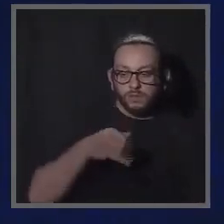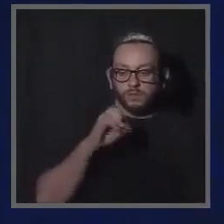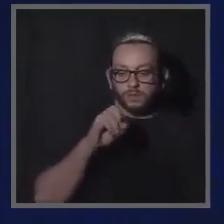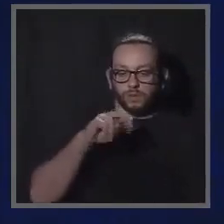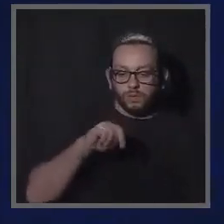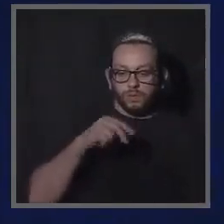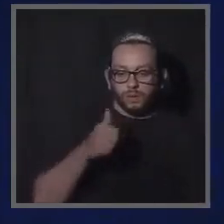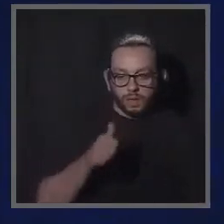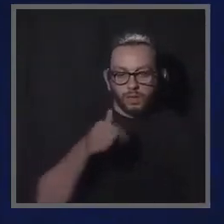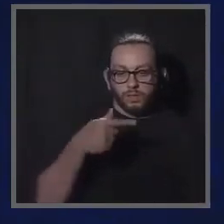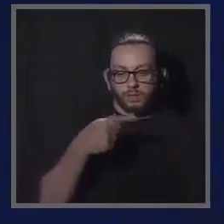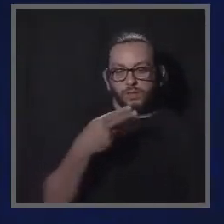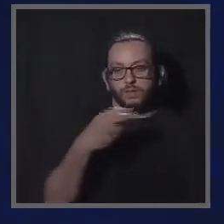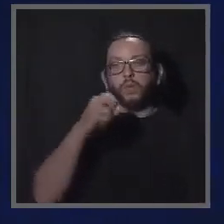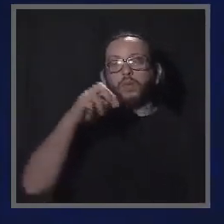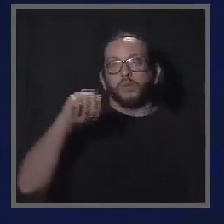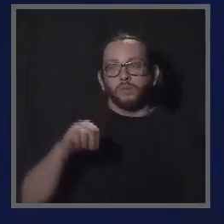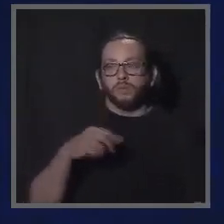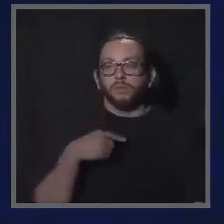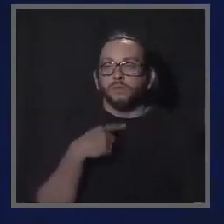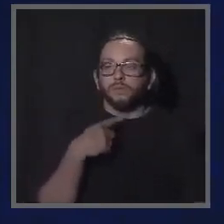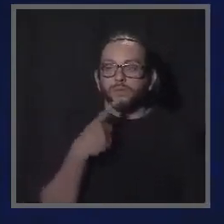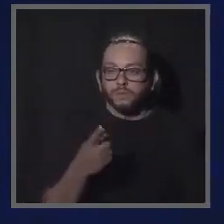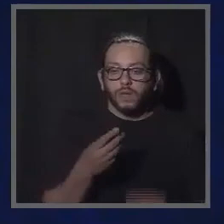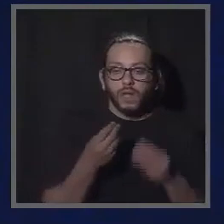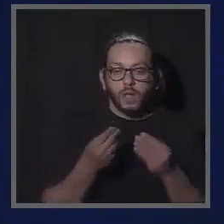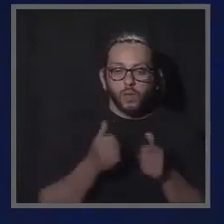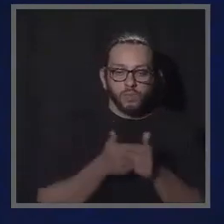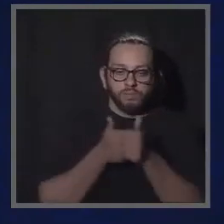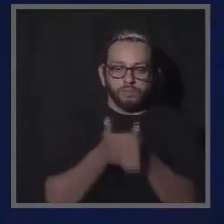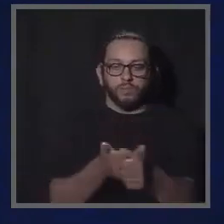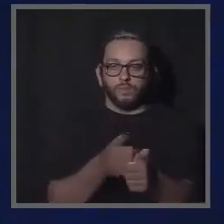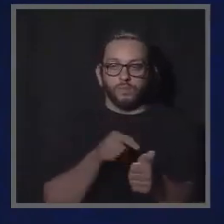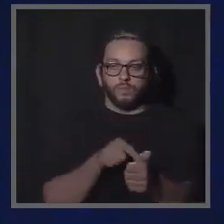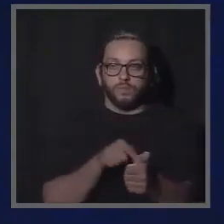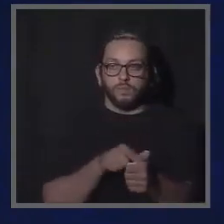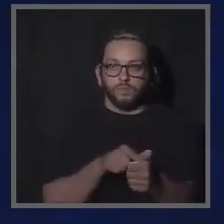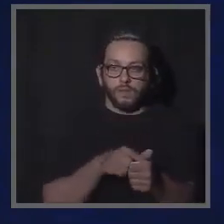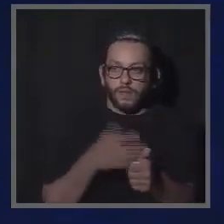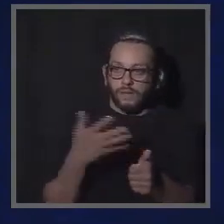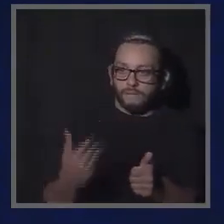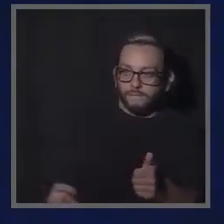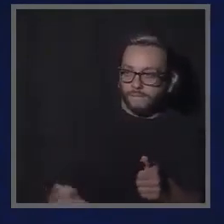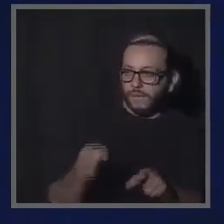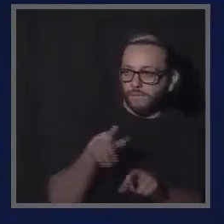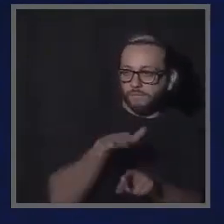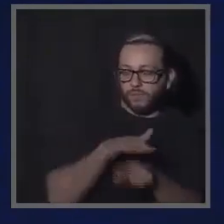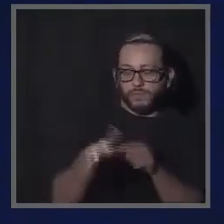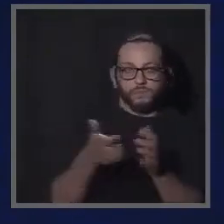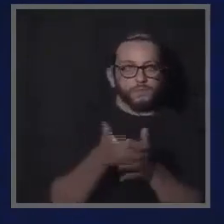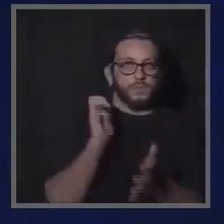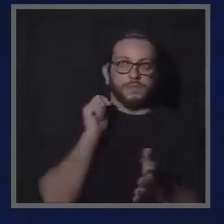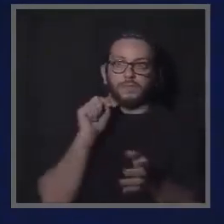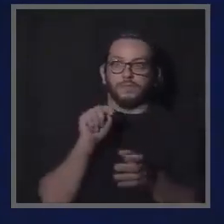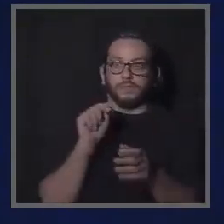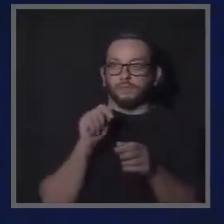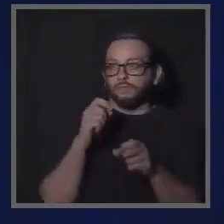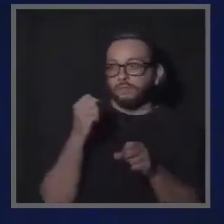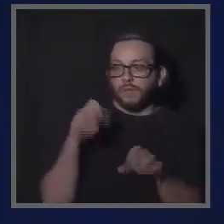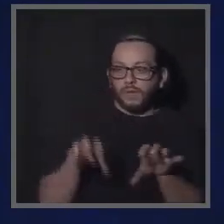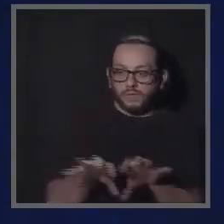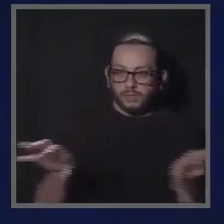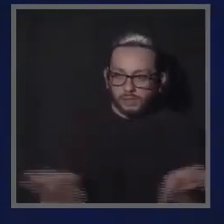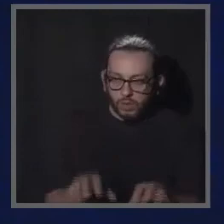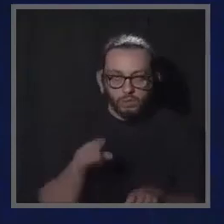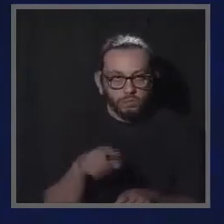we assess and follow up and to make sure that we do have this impact of cultural activities.